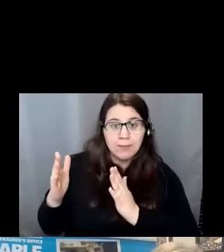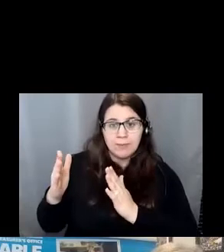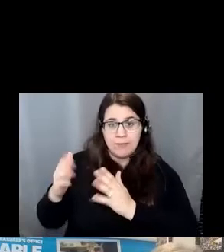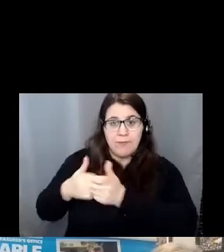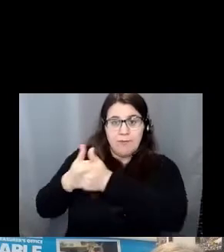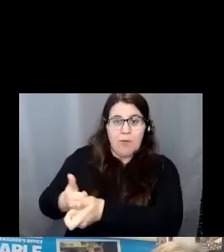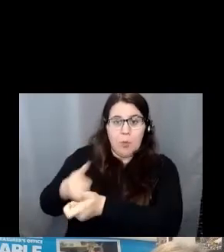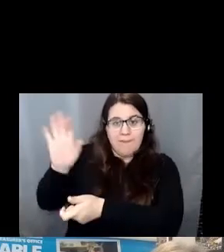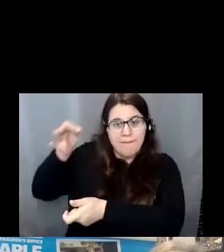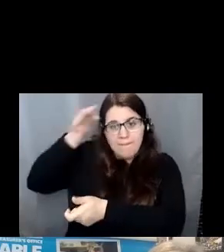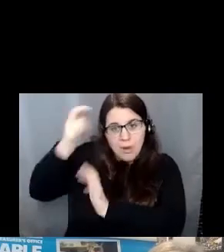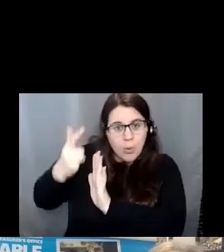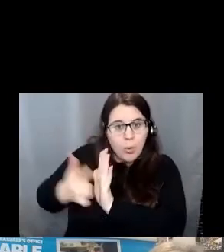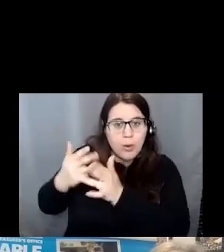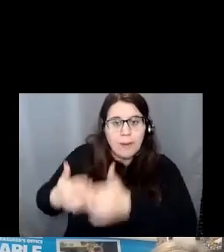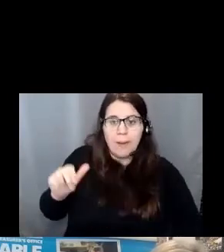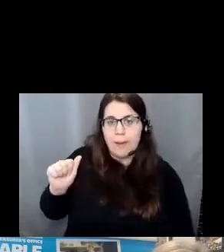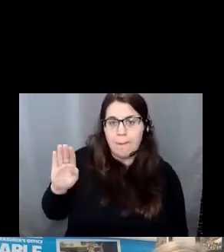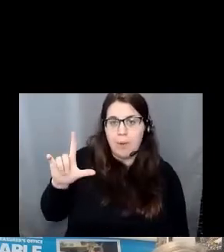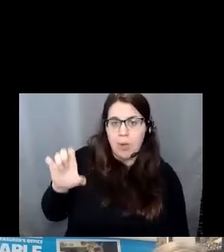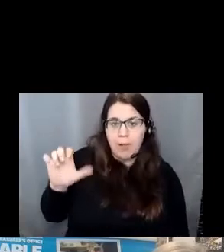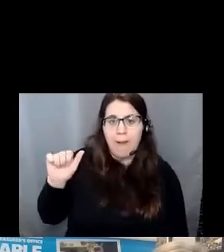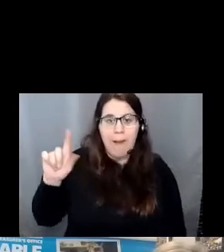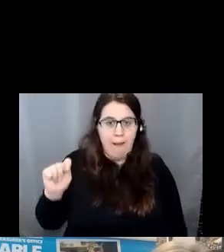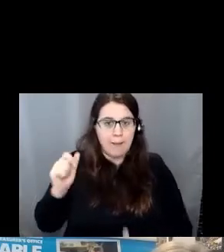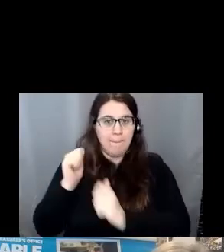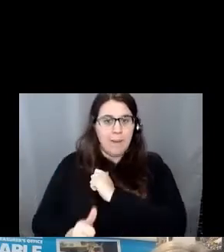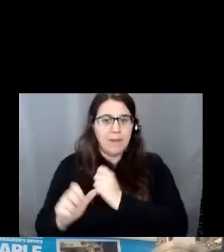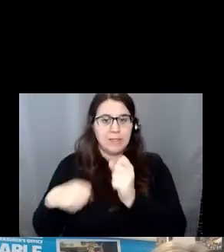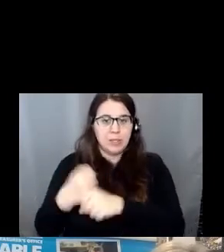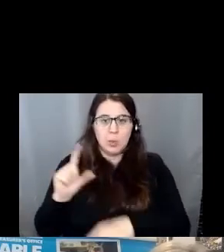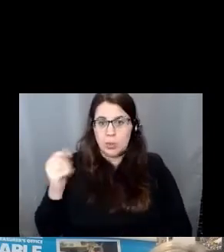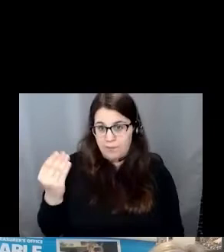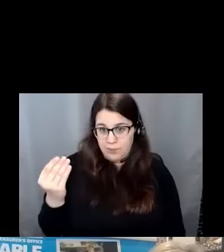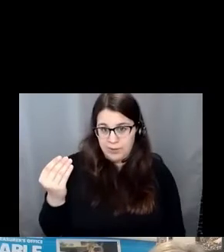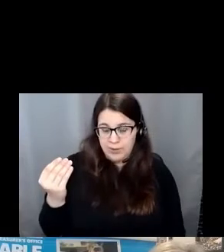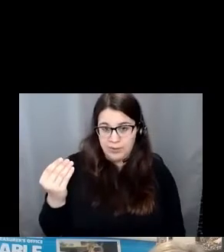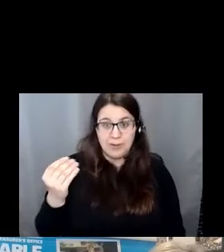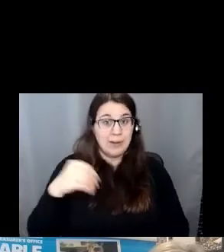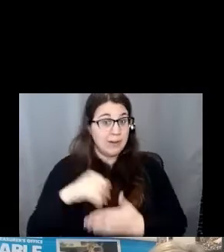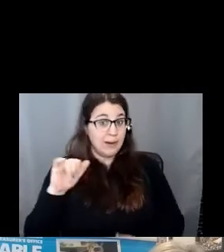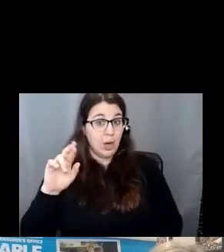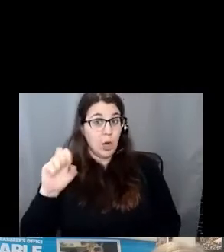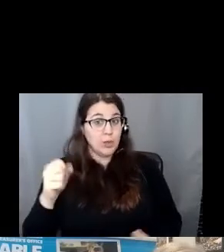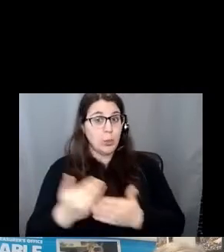ABLE Act that was passed in 2014. It's included in the Internal Revenue Code as a new